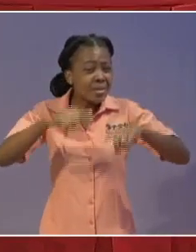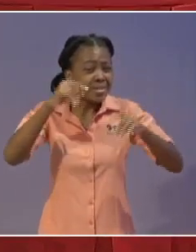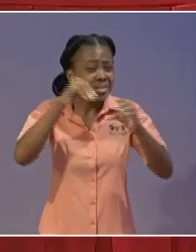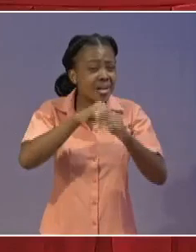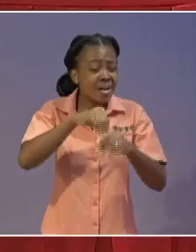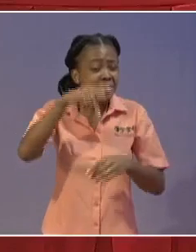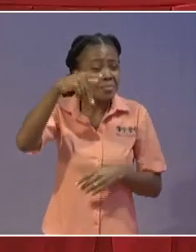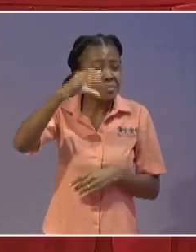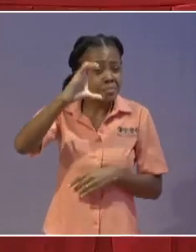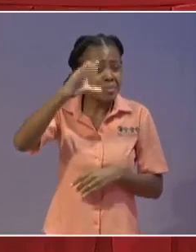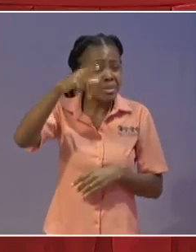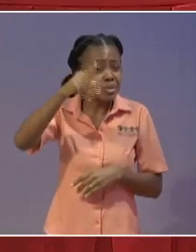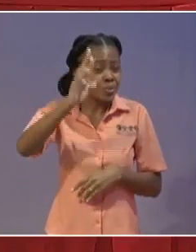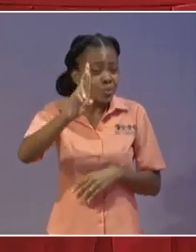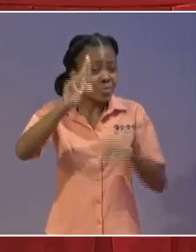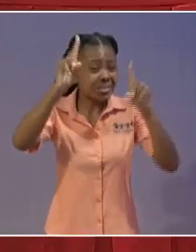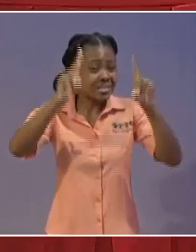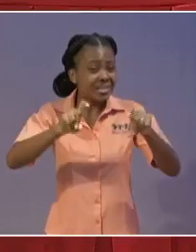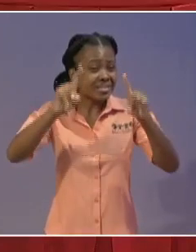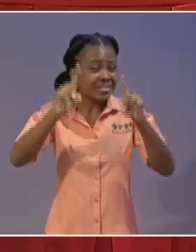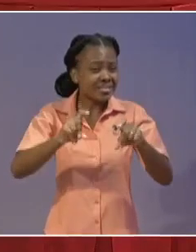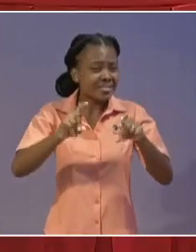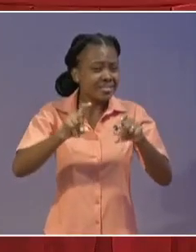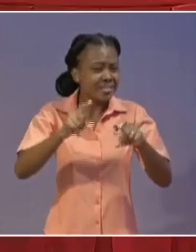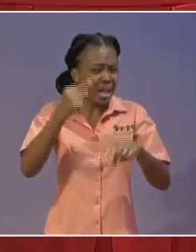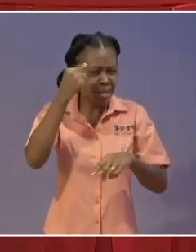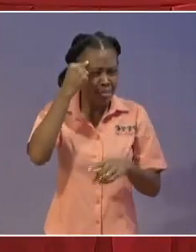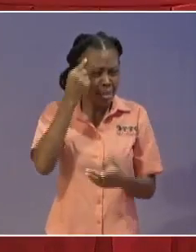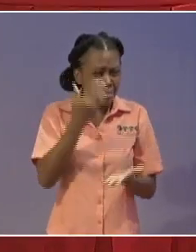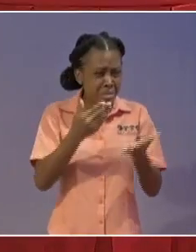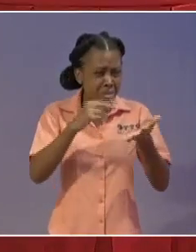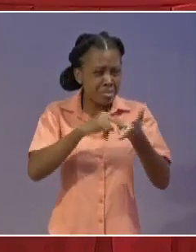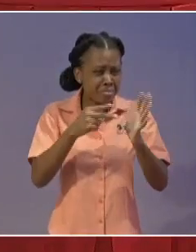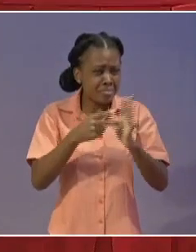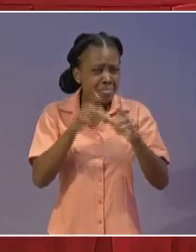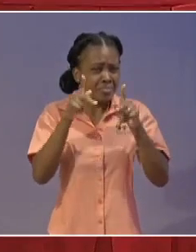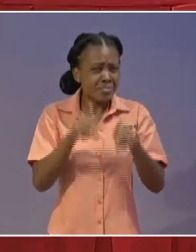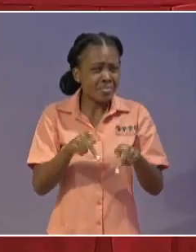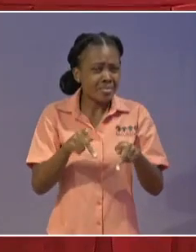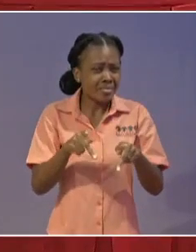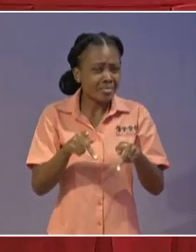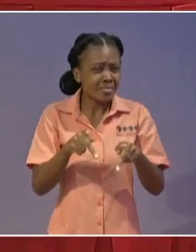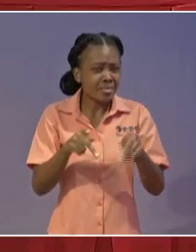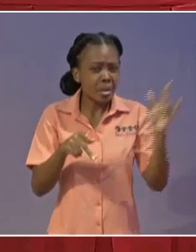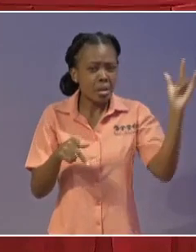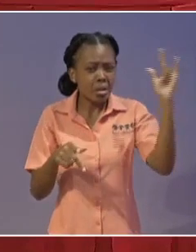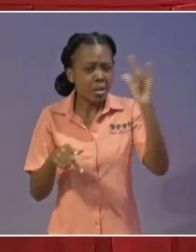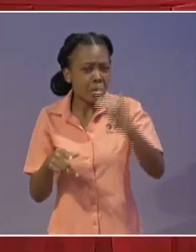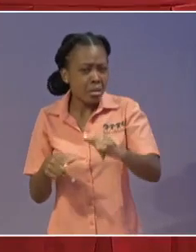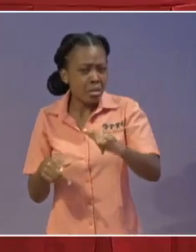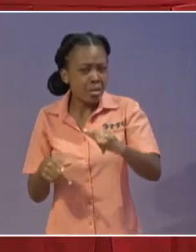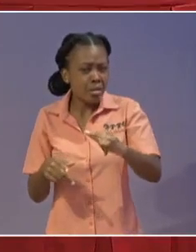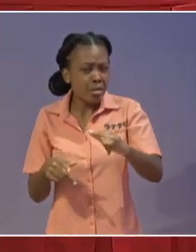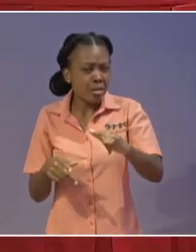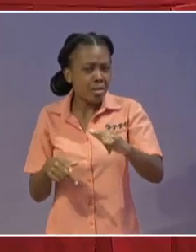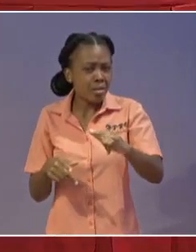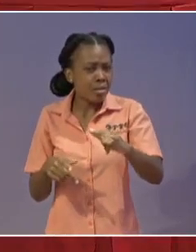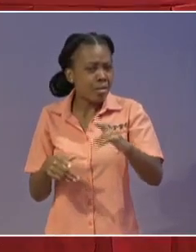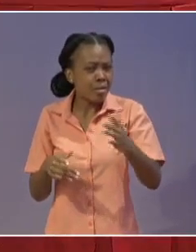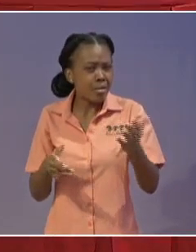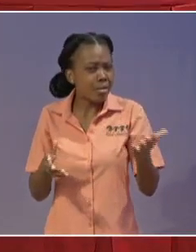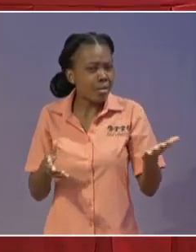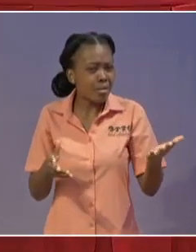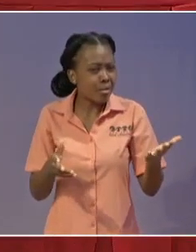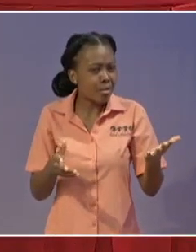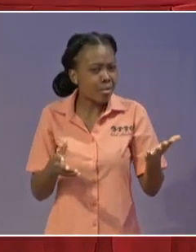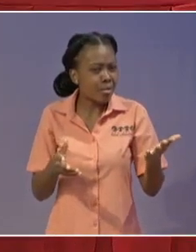that people are entering COVID positive, but with negative PCR tests? How prevalent do you think